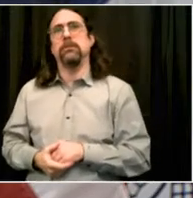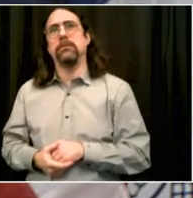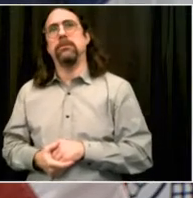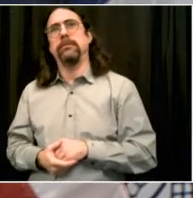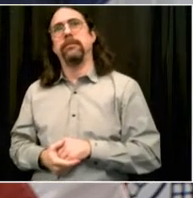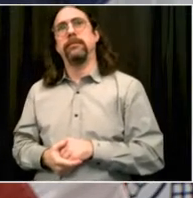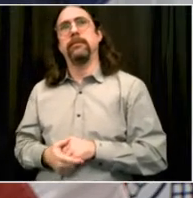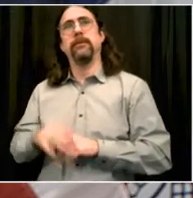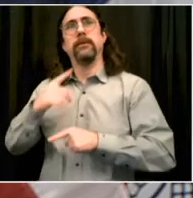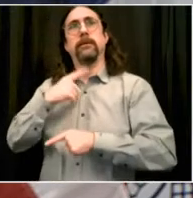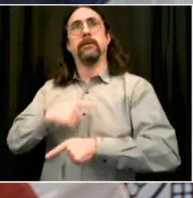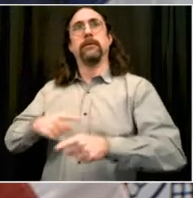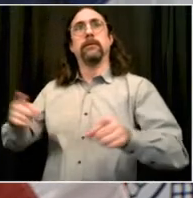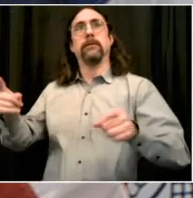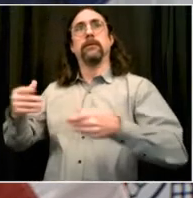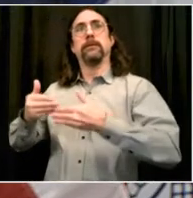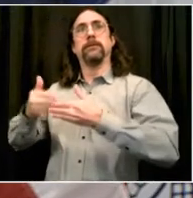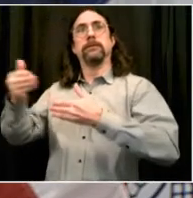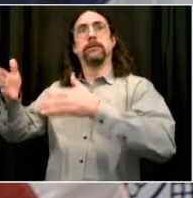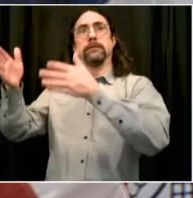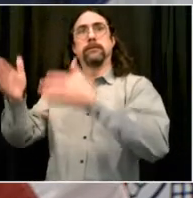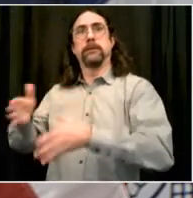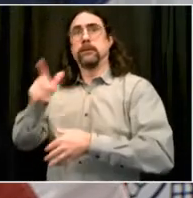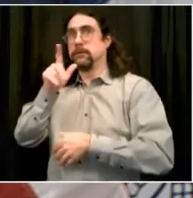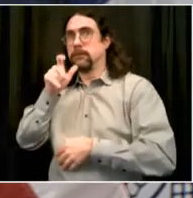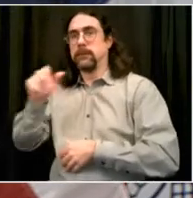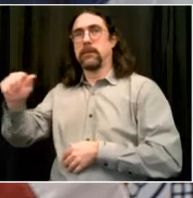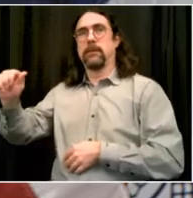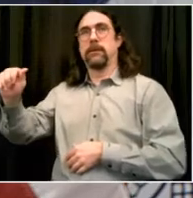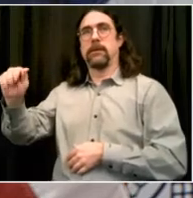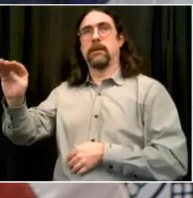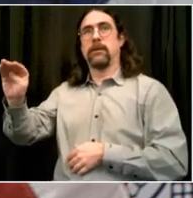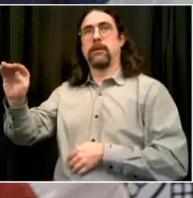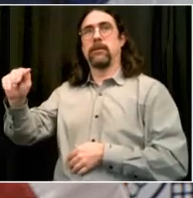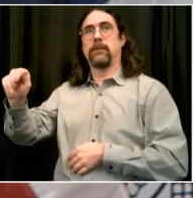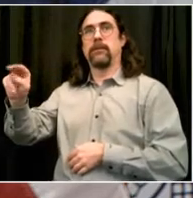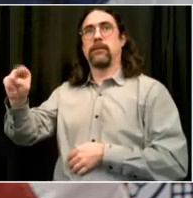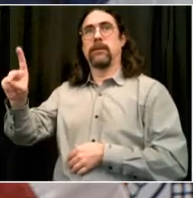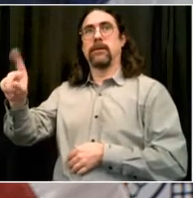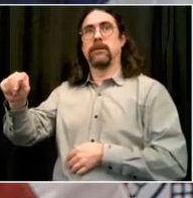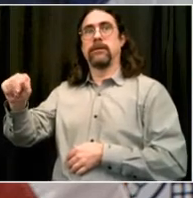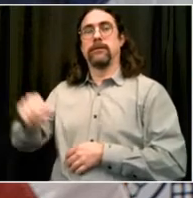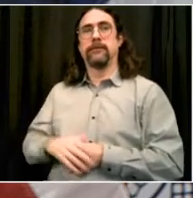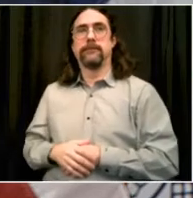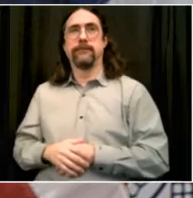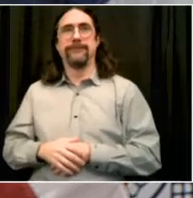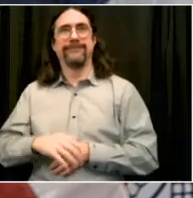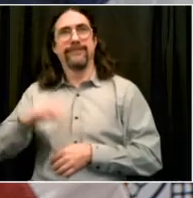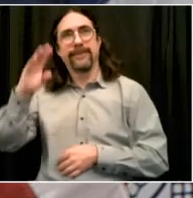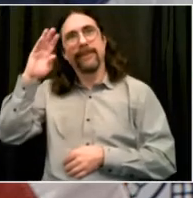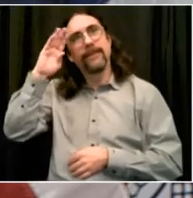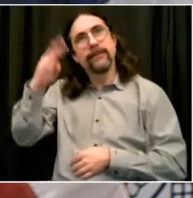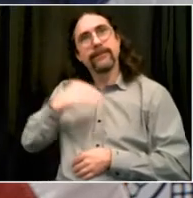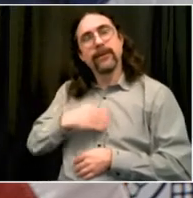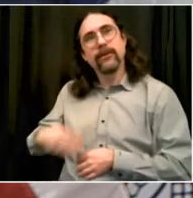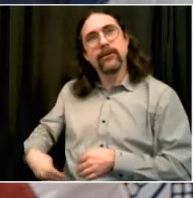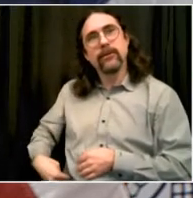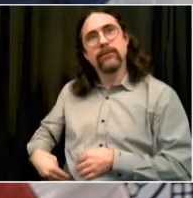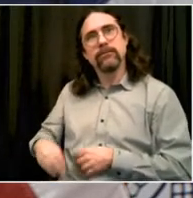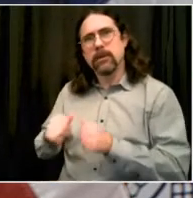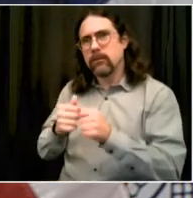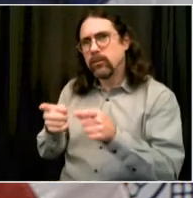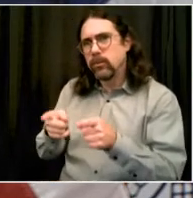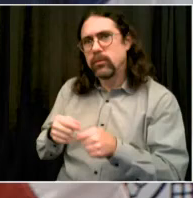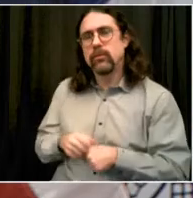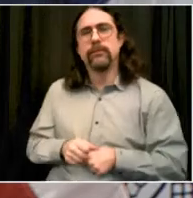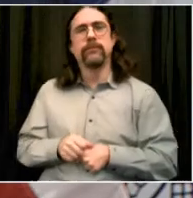Morning, Mr. Mayor. How are you? Good, Amanda. How you been? I'm good. Thanks for asking. I wanted to get your thoughts on a